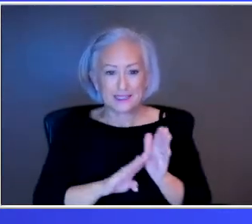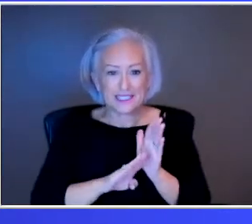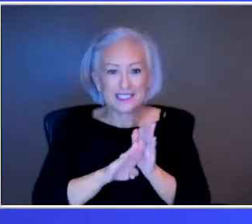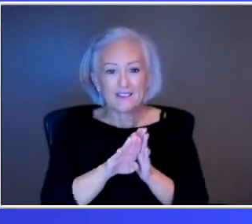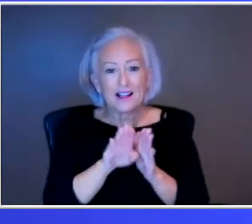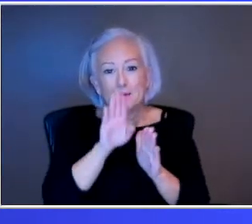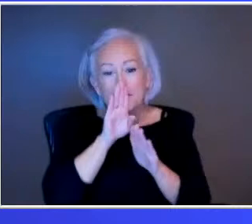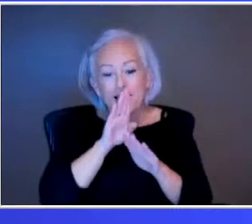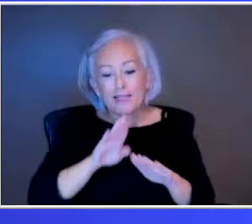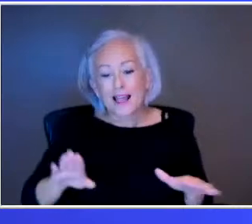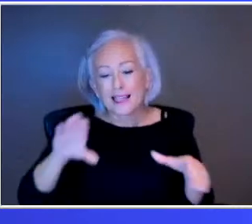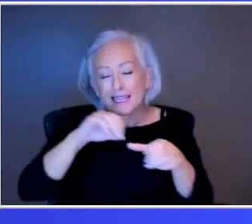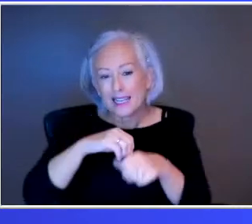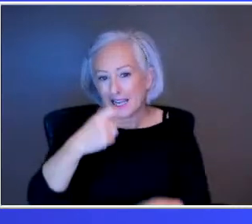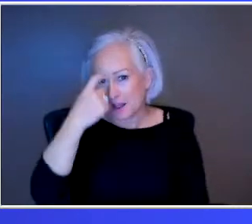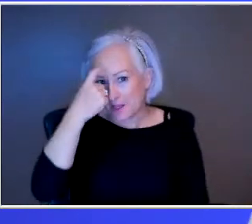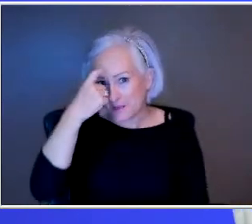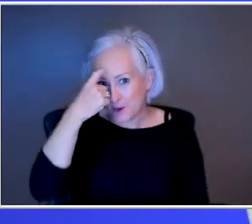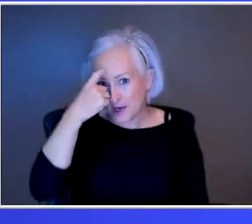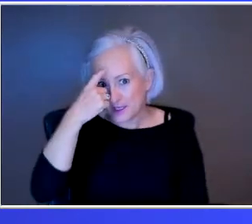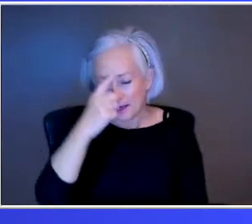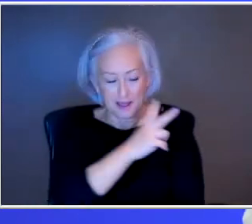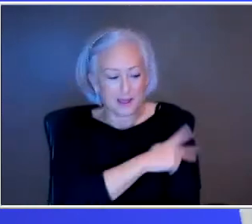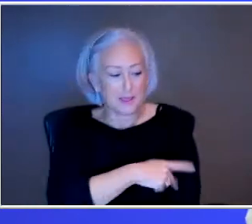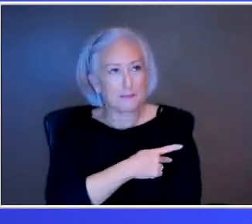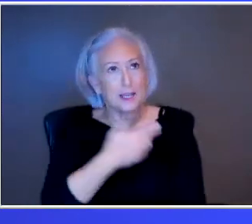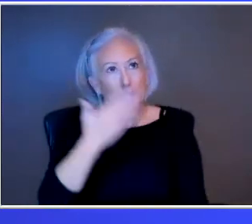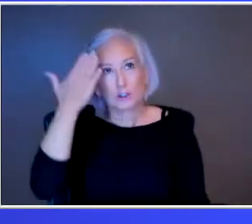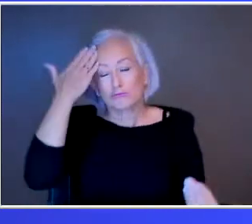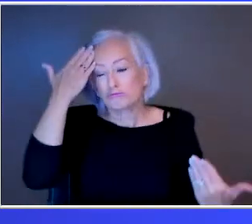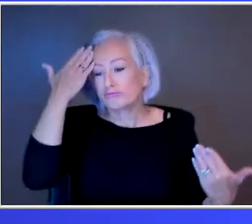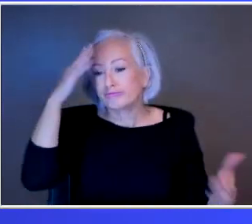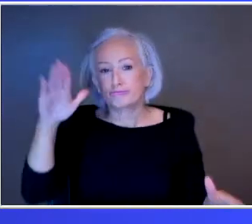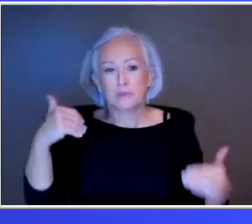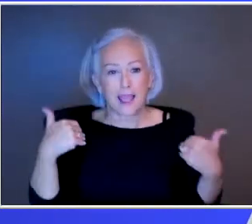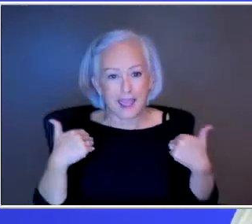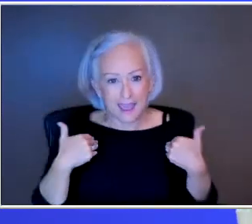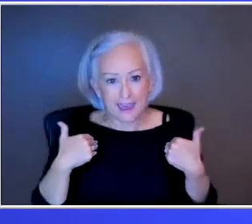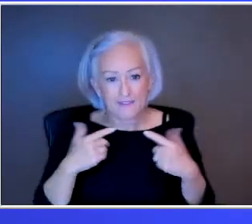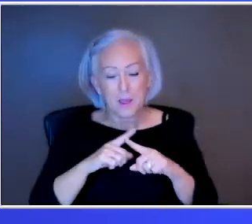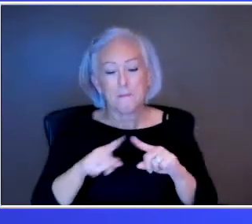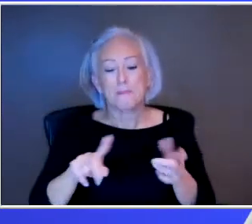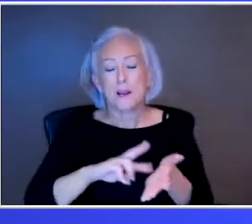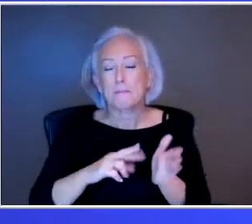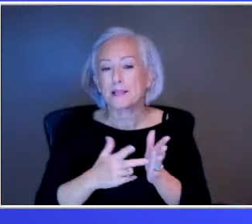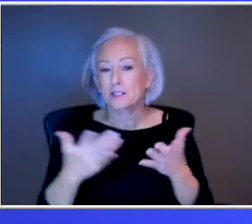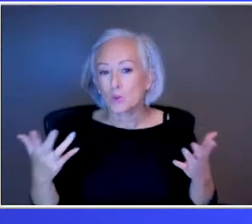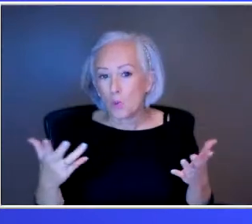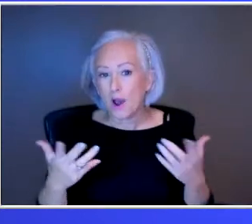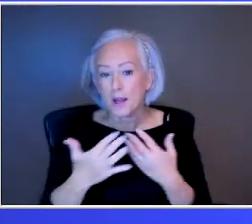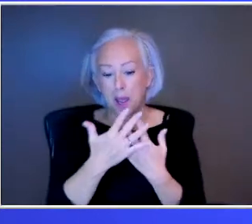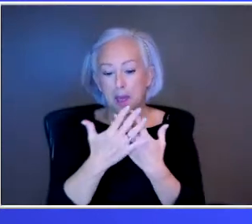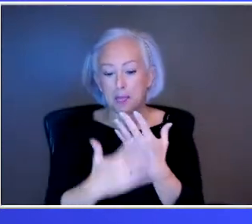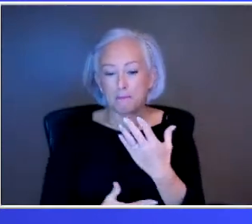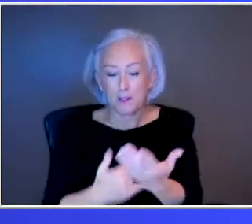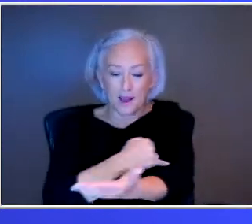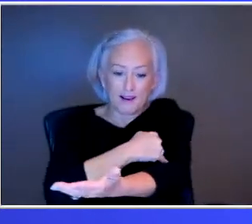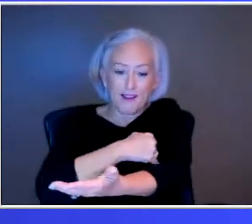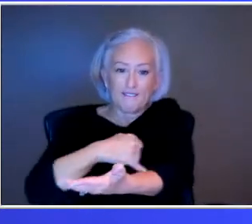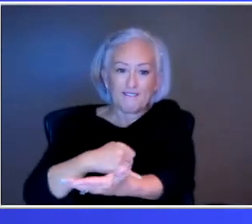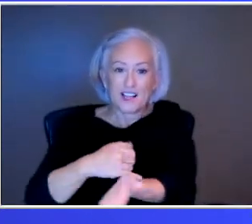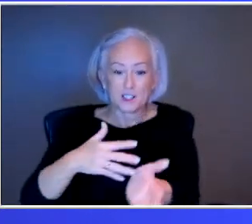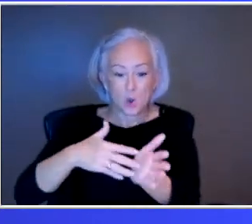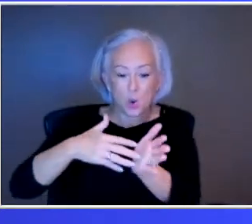the patient is unaware that they're harboring this thing, but it represents a weakness of the blood vessel wall, and you can have a sudden emergency in somebody who's